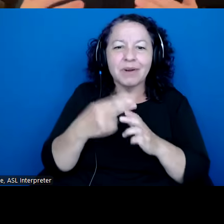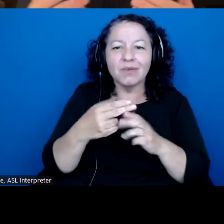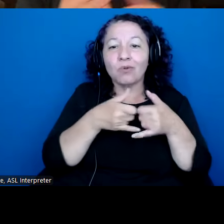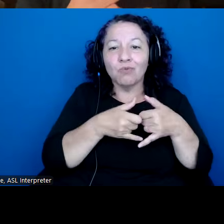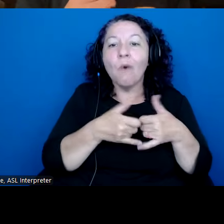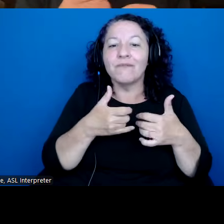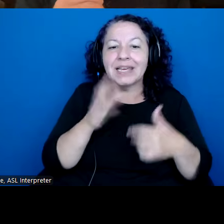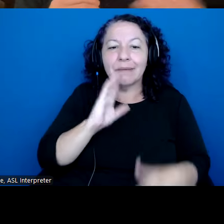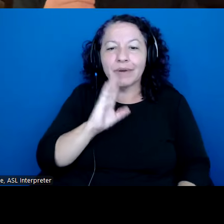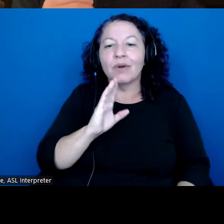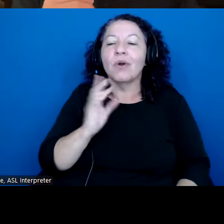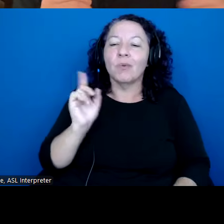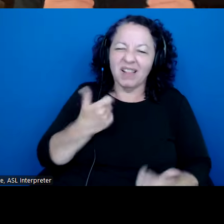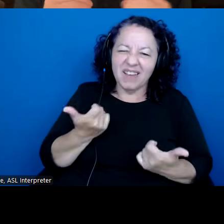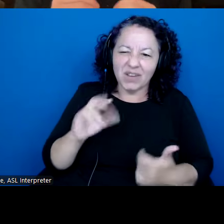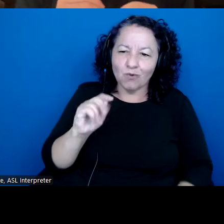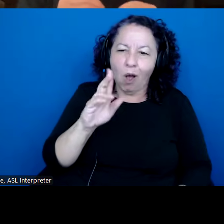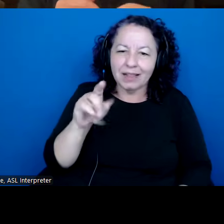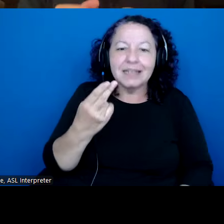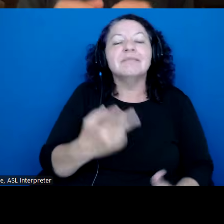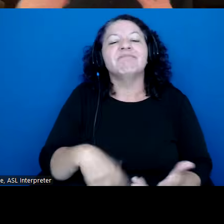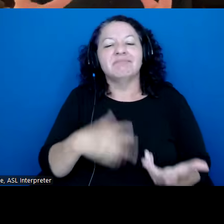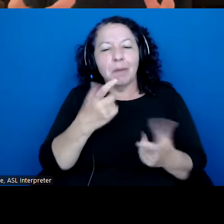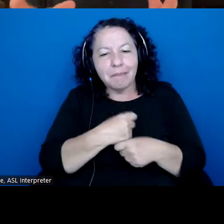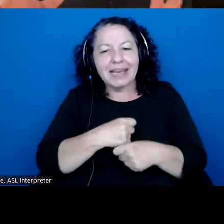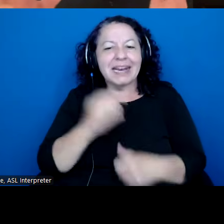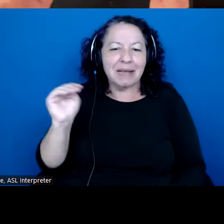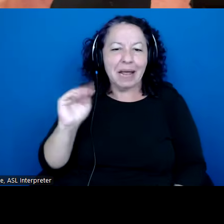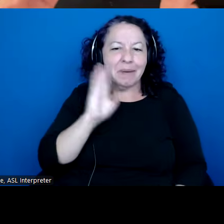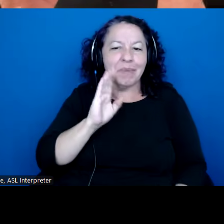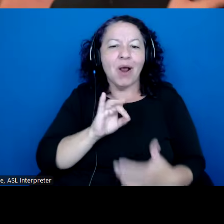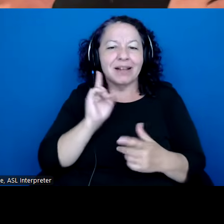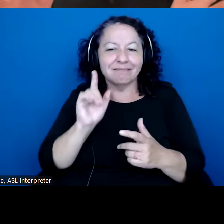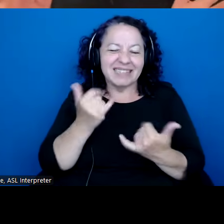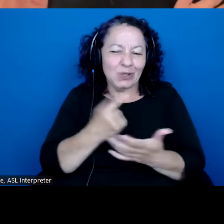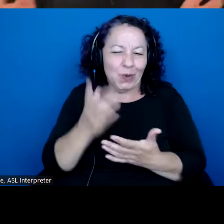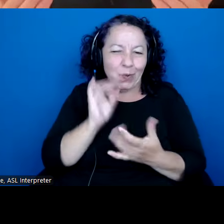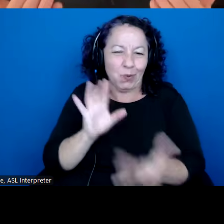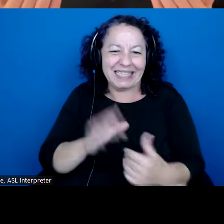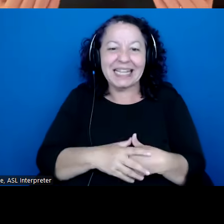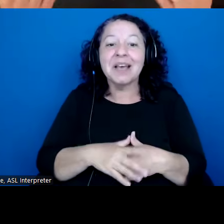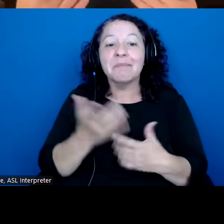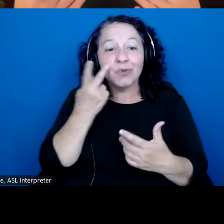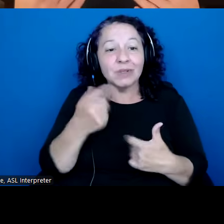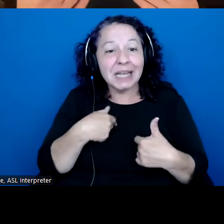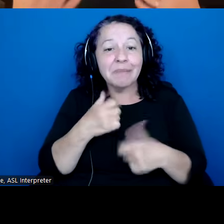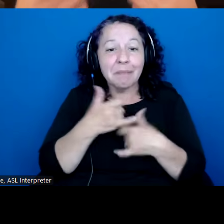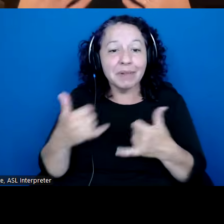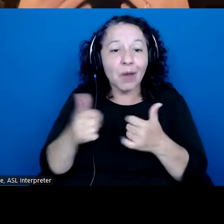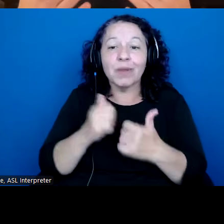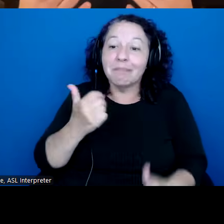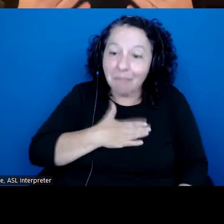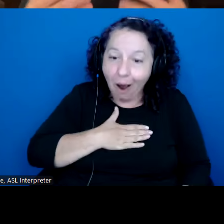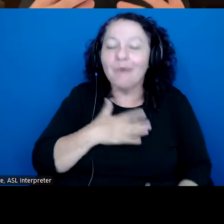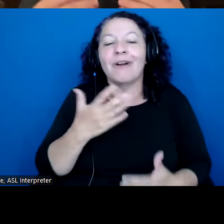make a Mesopotamian beer for an event that's coming out later this week. And here you see me playing with our version of Bapir. We've gone with a